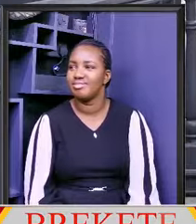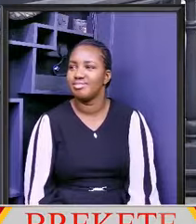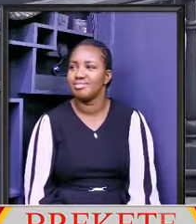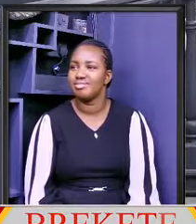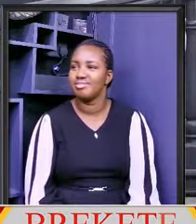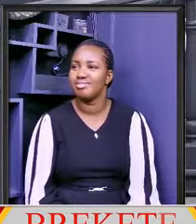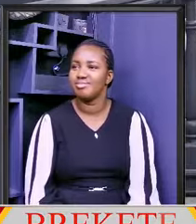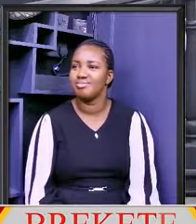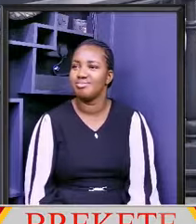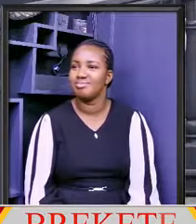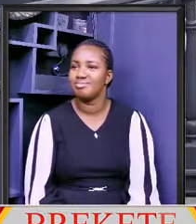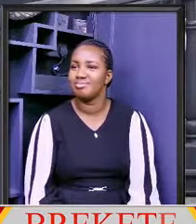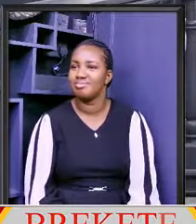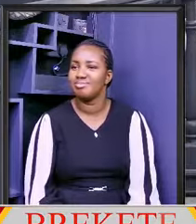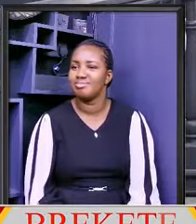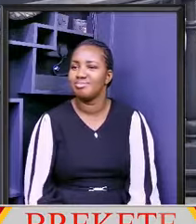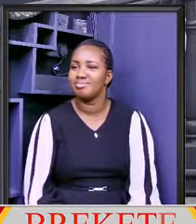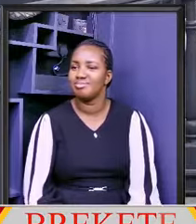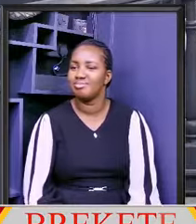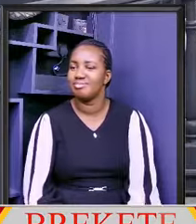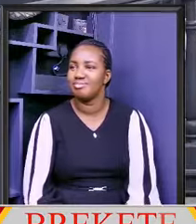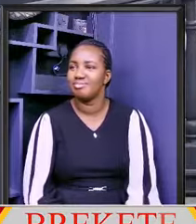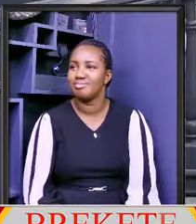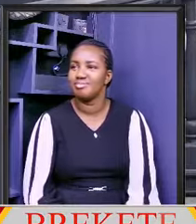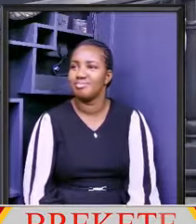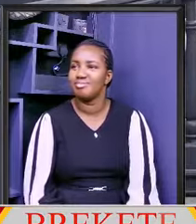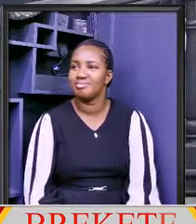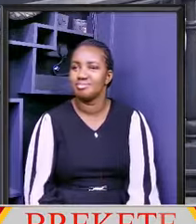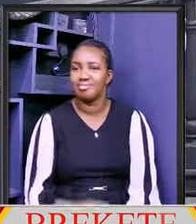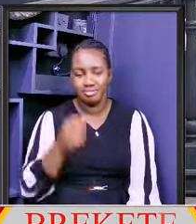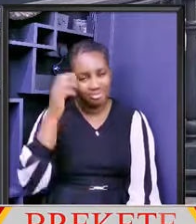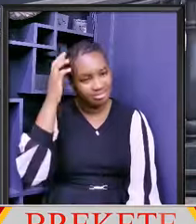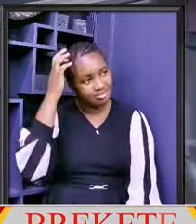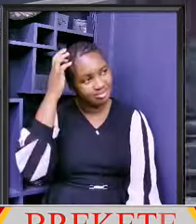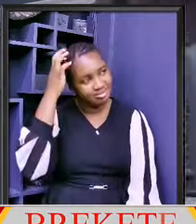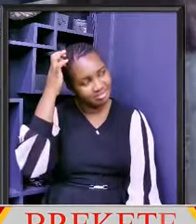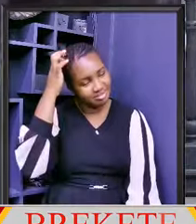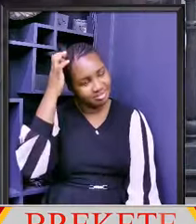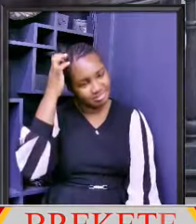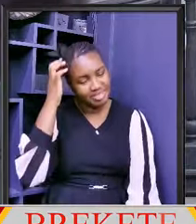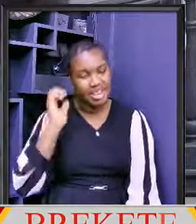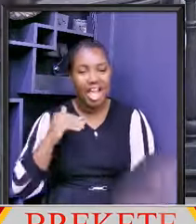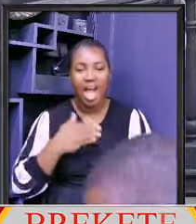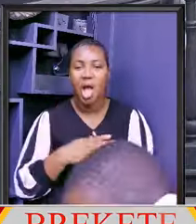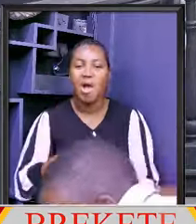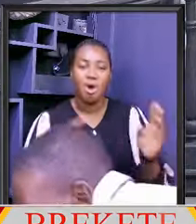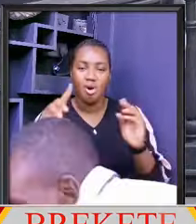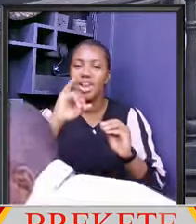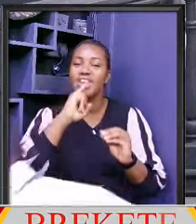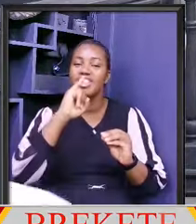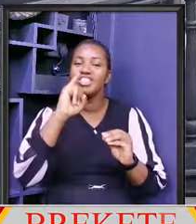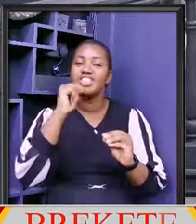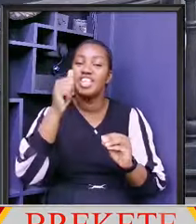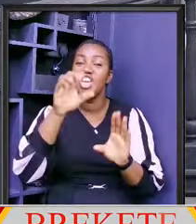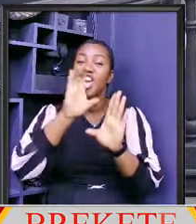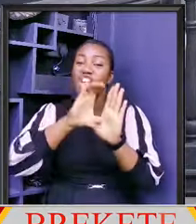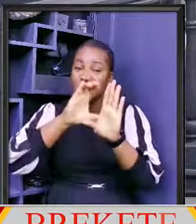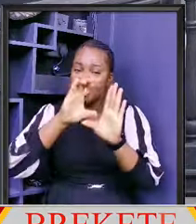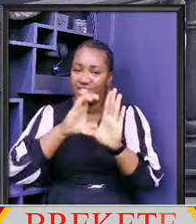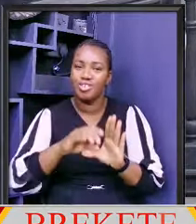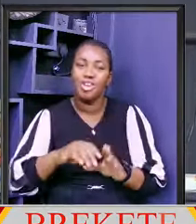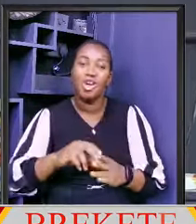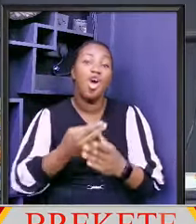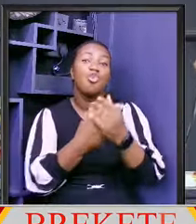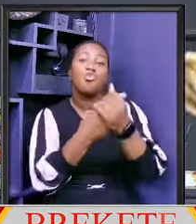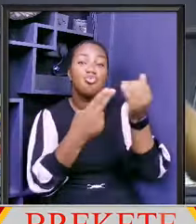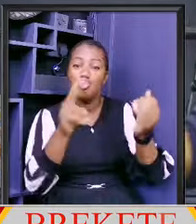Our ordinary is a chief. Our ordinary is a chief. A double chief. A triple chief.